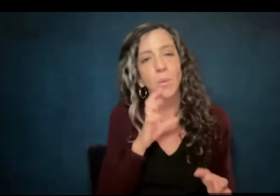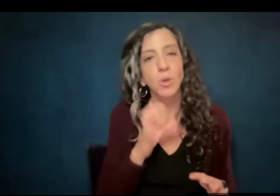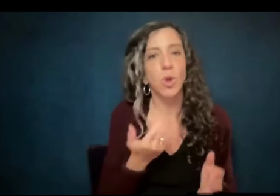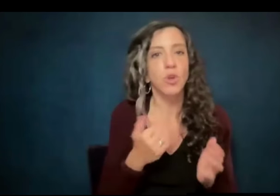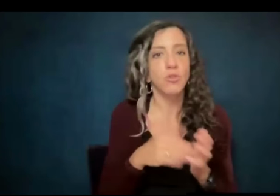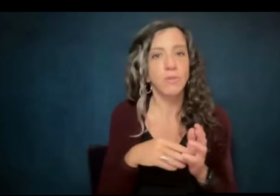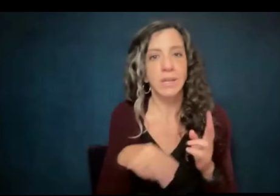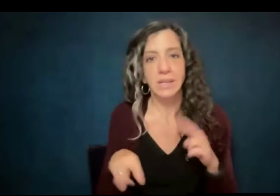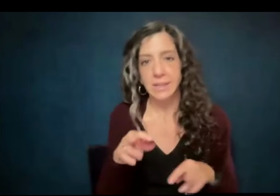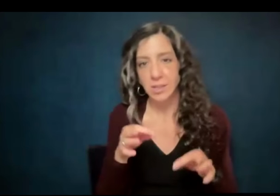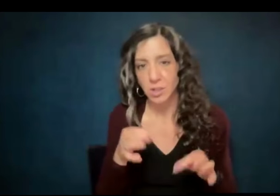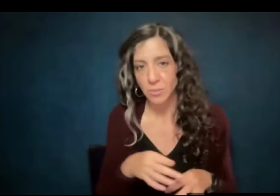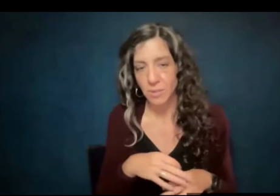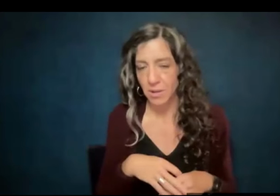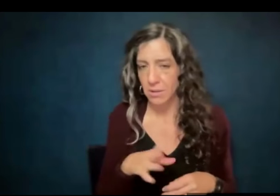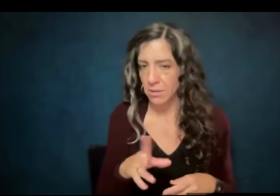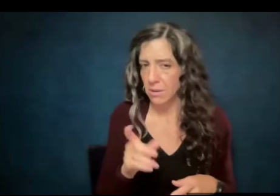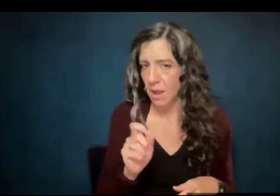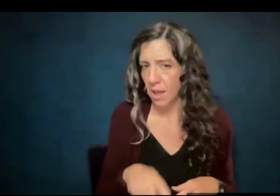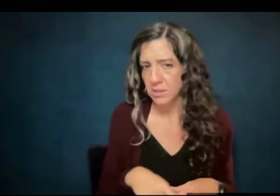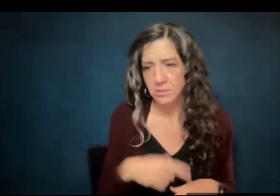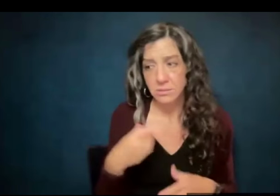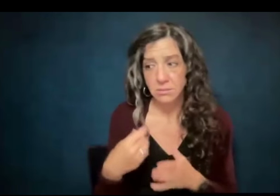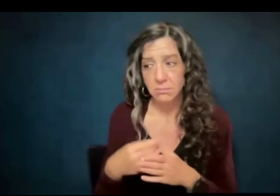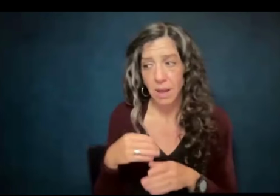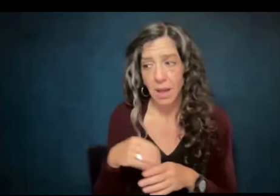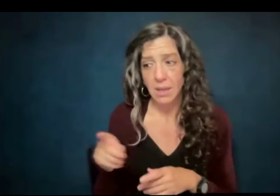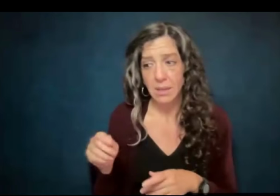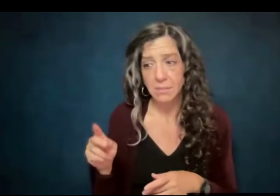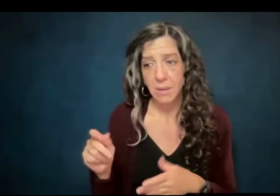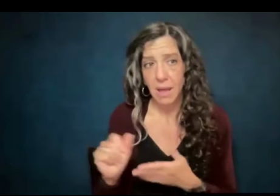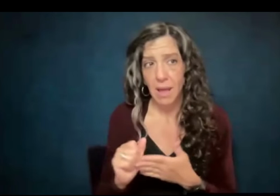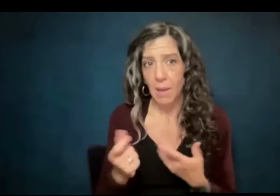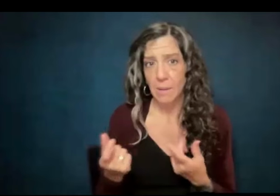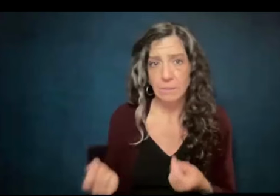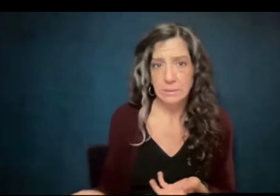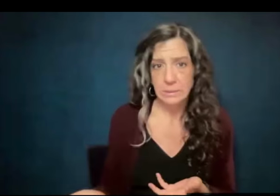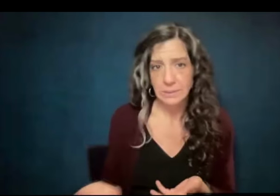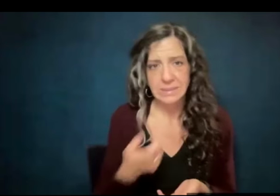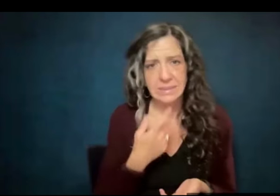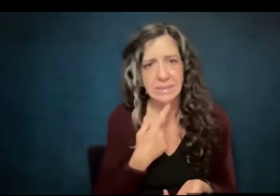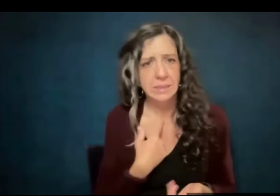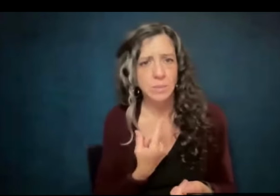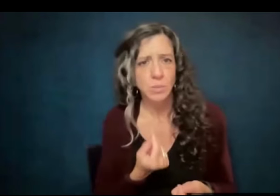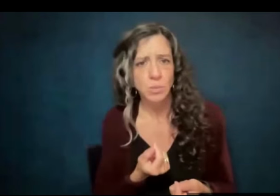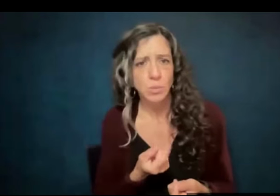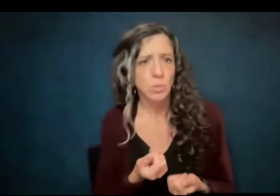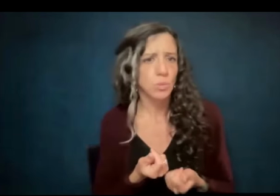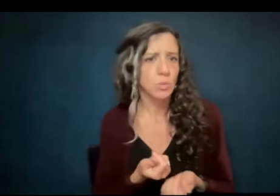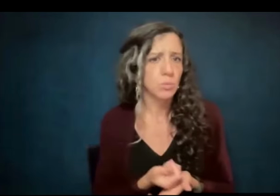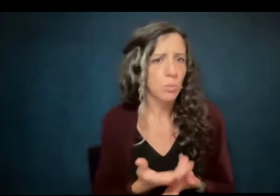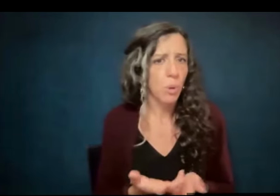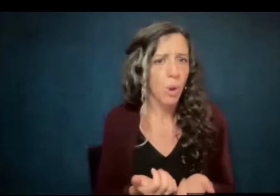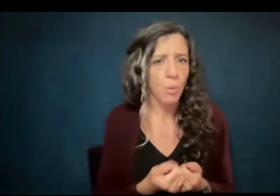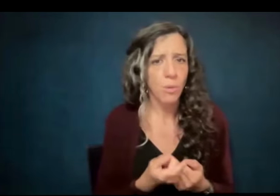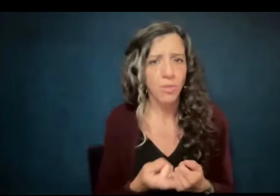in and they say, what's this money sitting in this bank account? Or tell me about things that you've bought in the past year. And if I tell